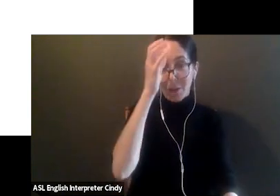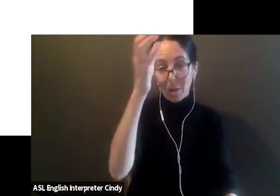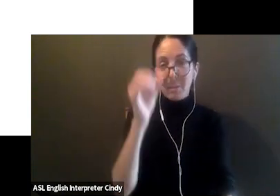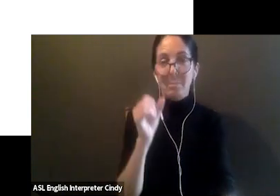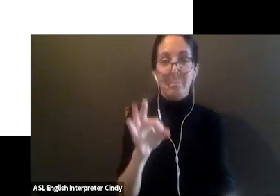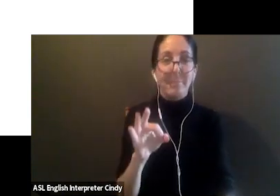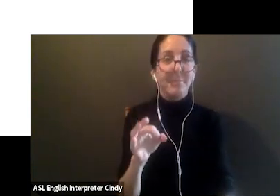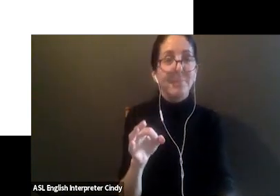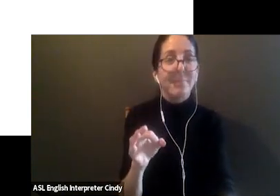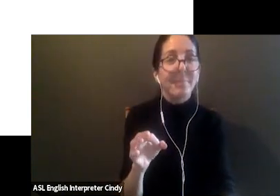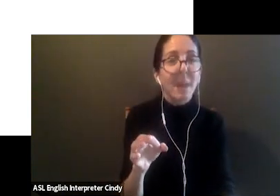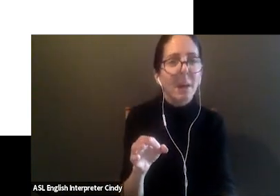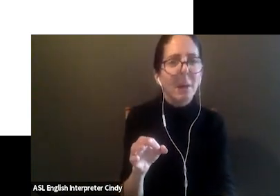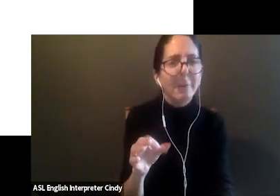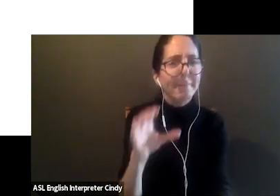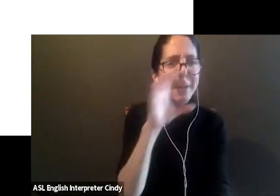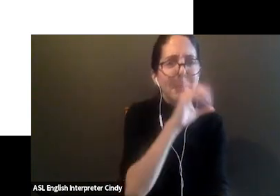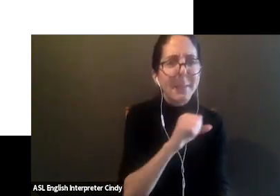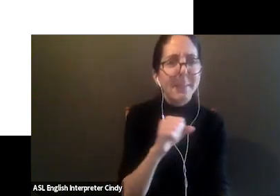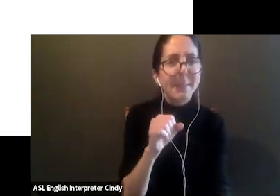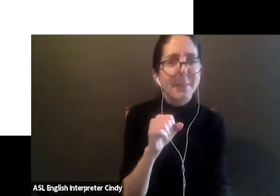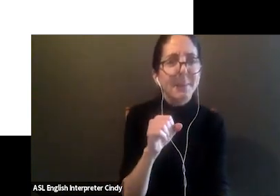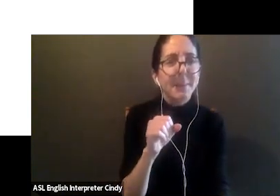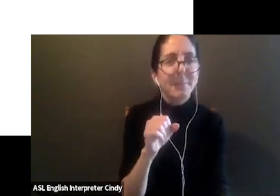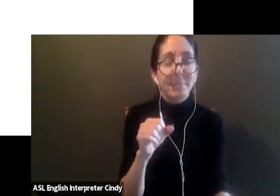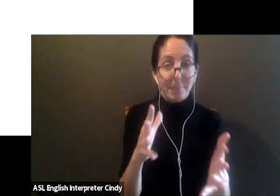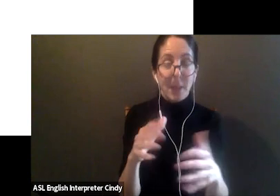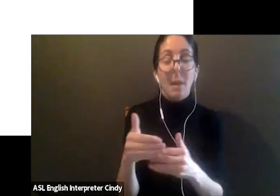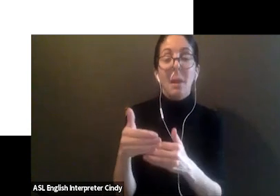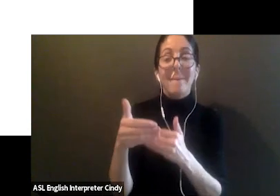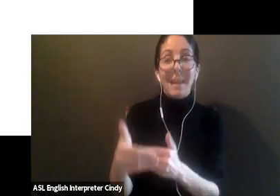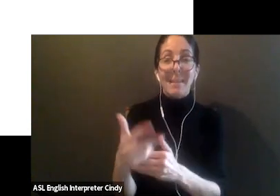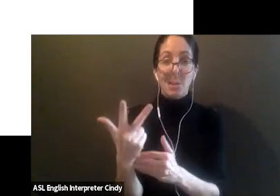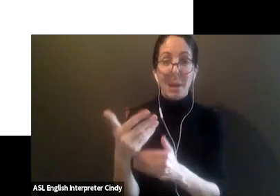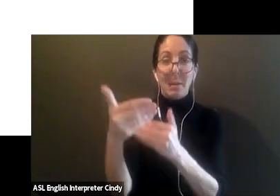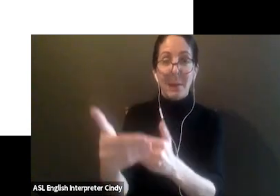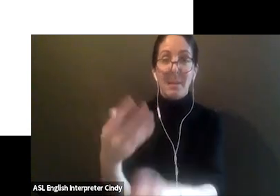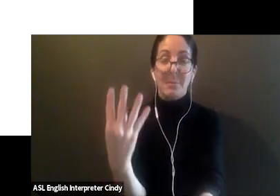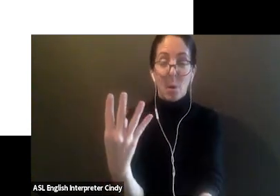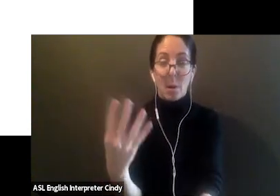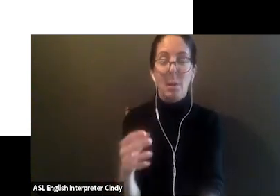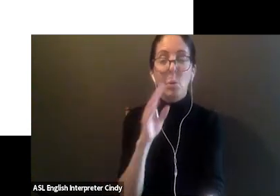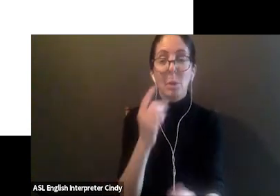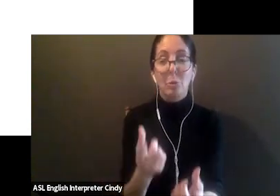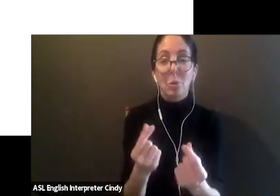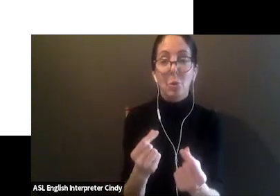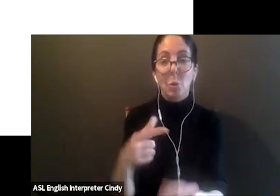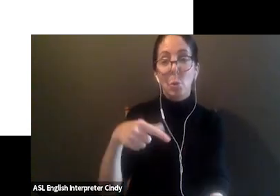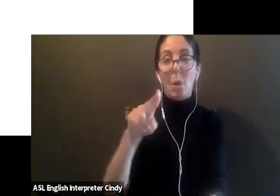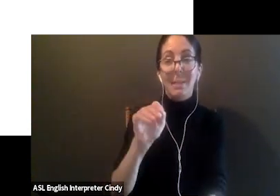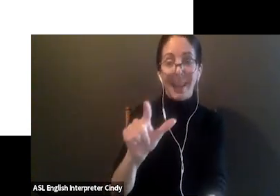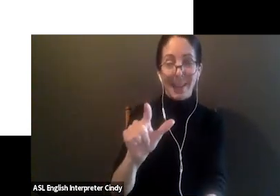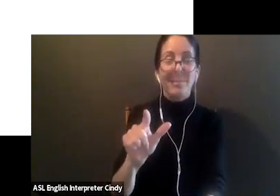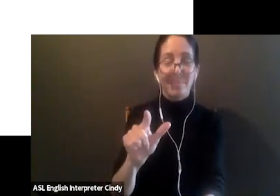stay. We will also be conducting in phases 3 and 4 a qualitative part of the